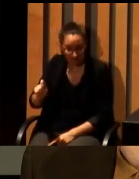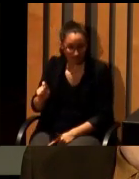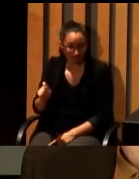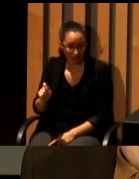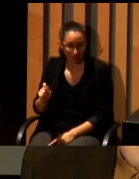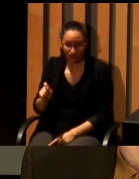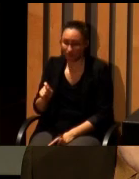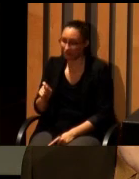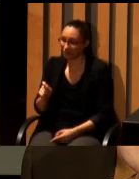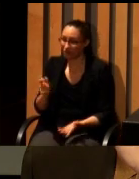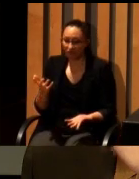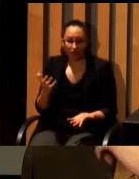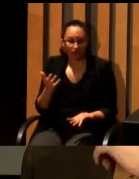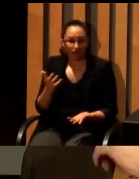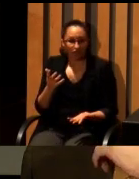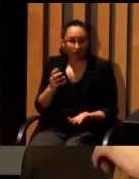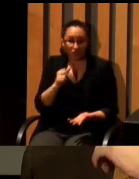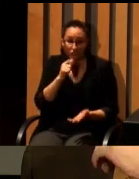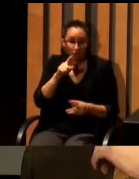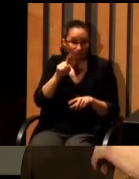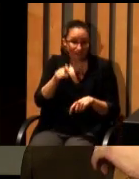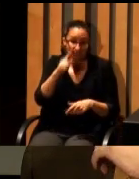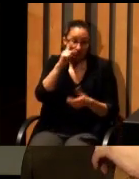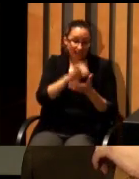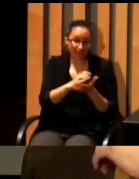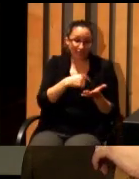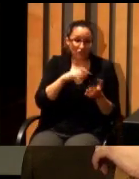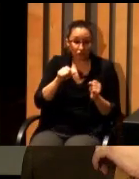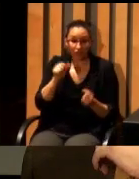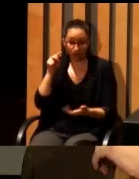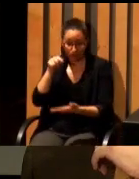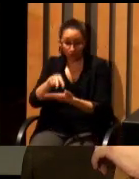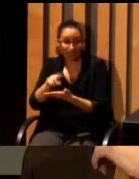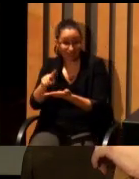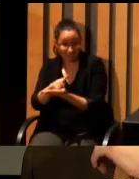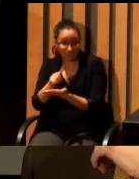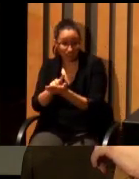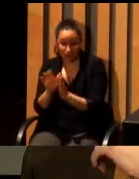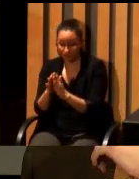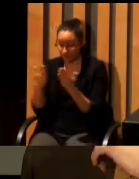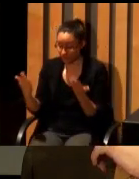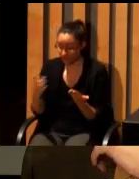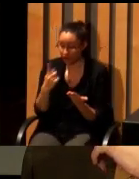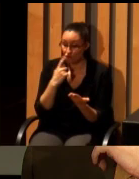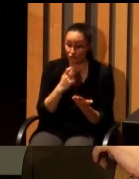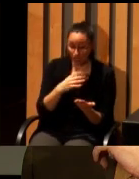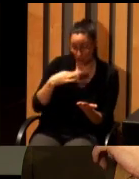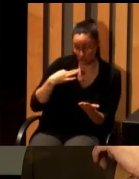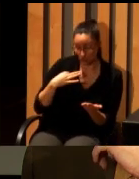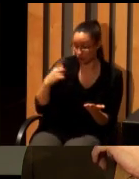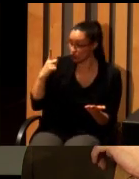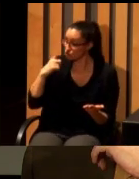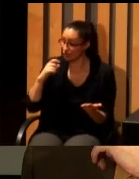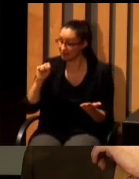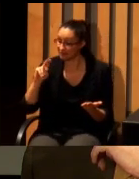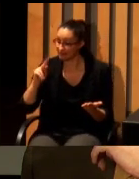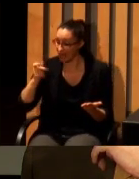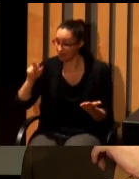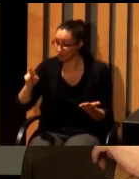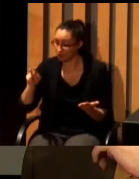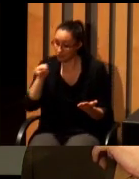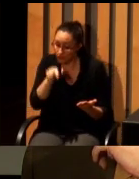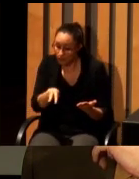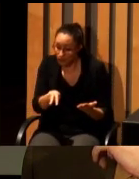would say, you could look it up. Find it in the dictionary between red shirt and red snapper, and you'll